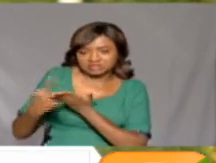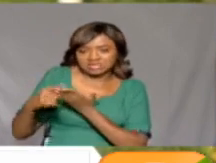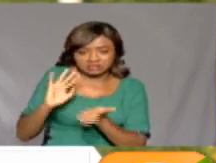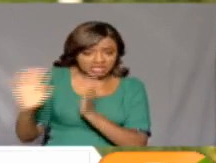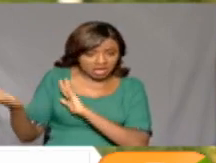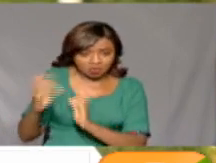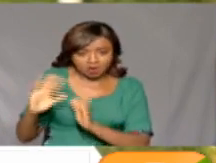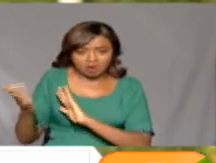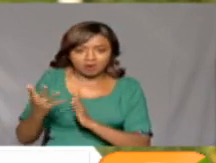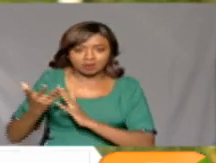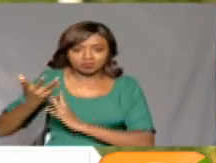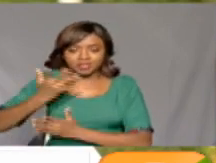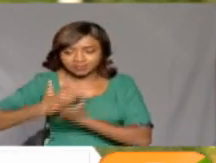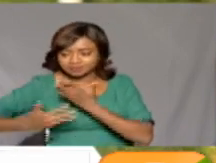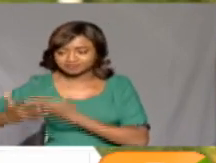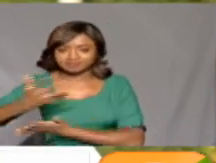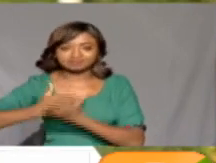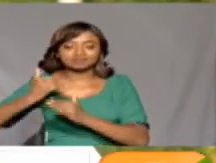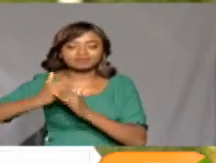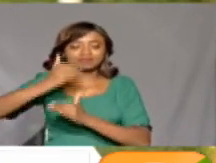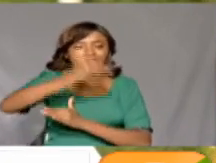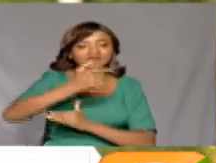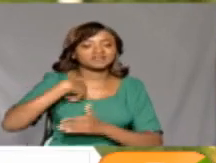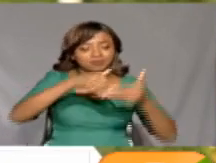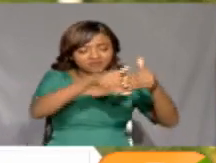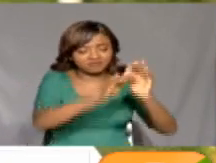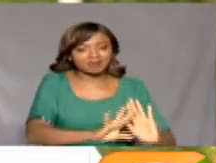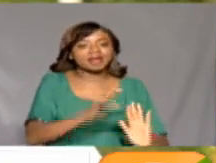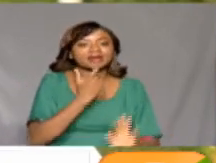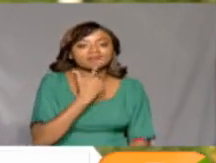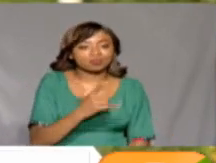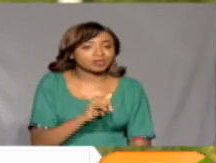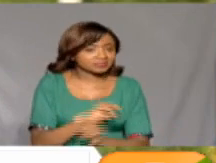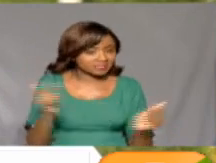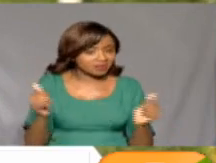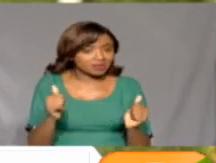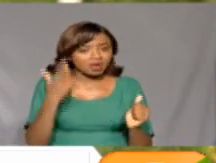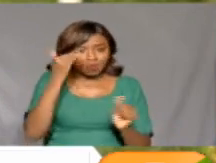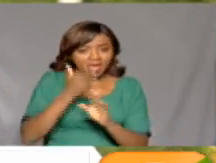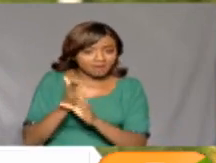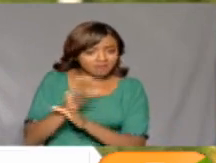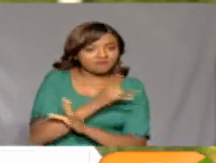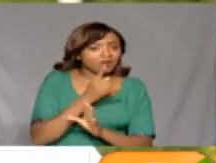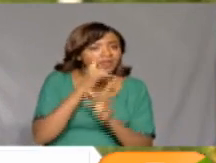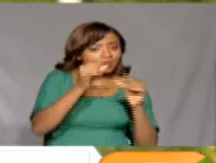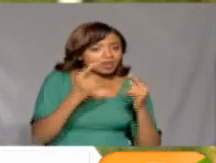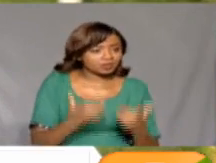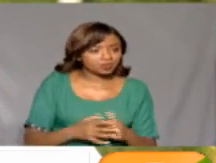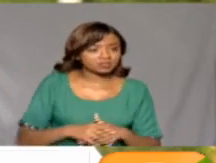relationships after we have sent off Mzee. As I have told you,